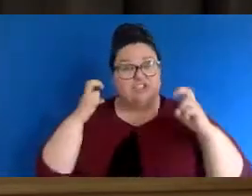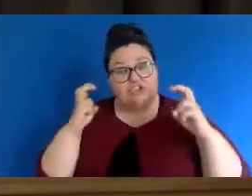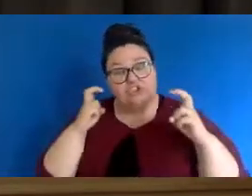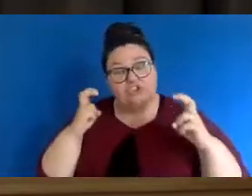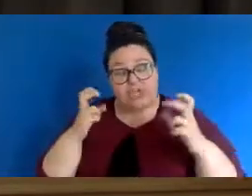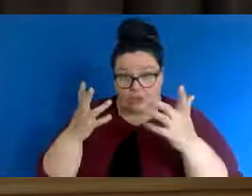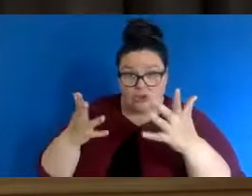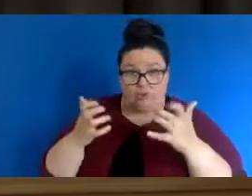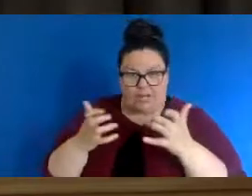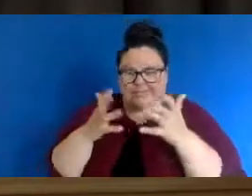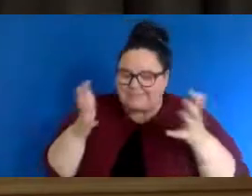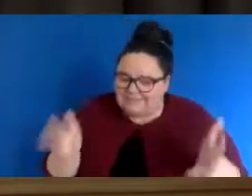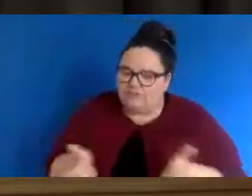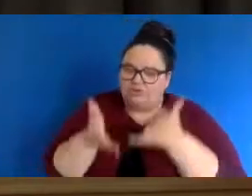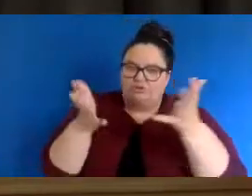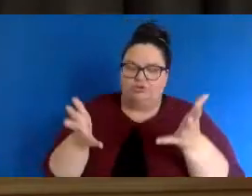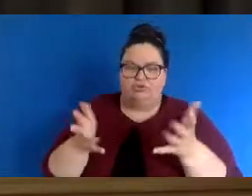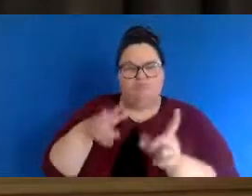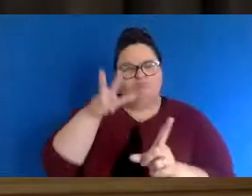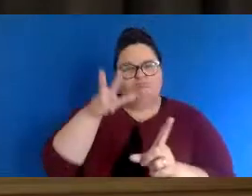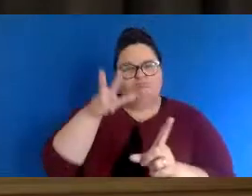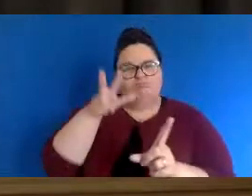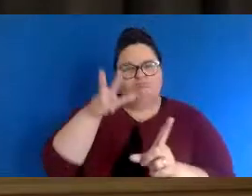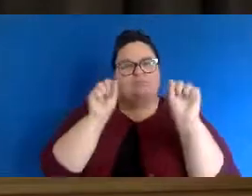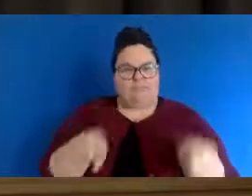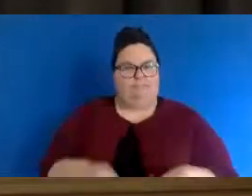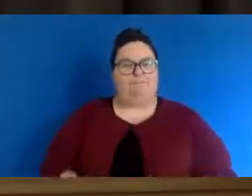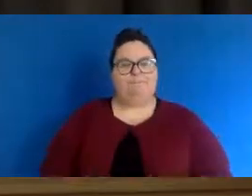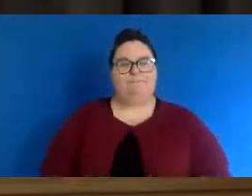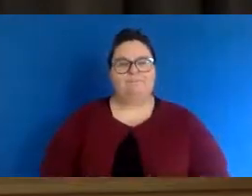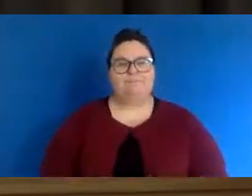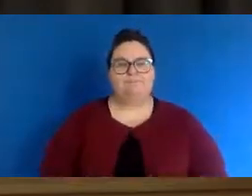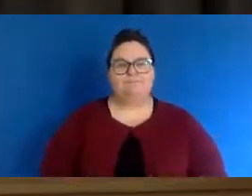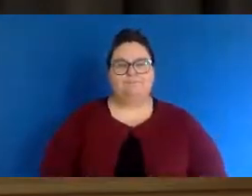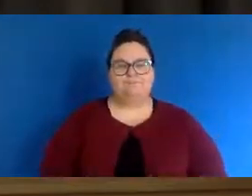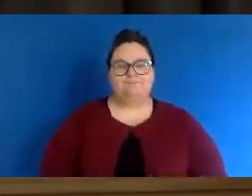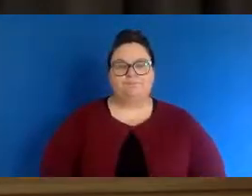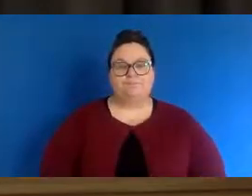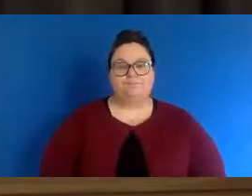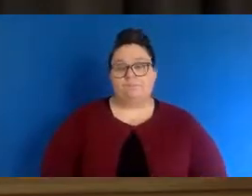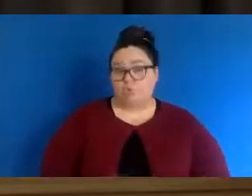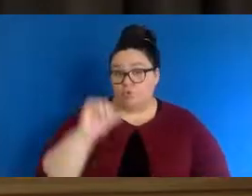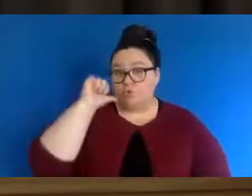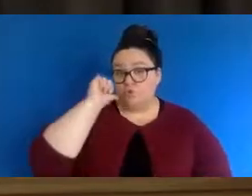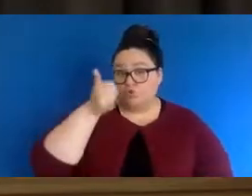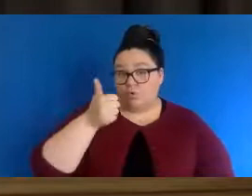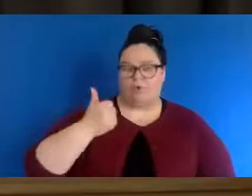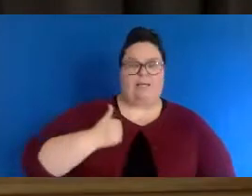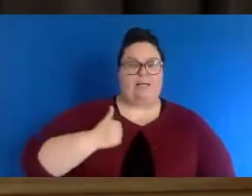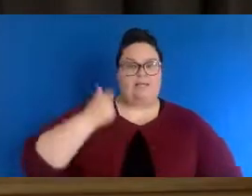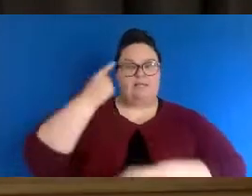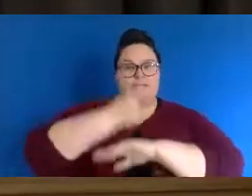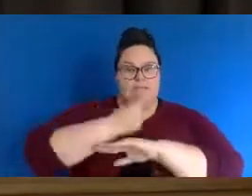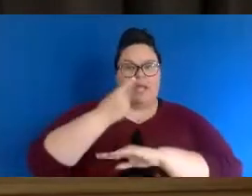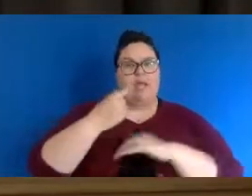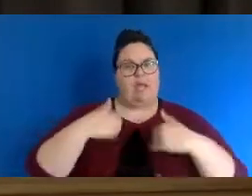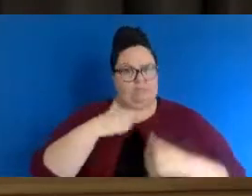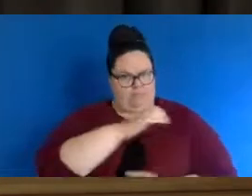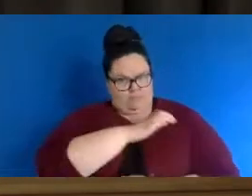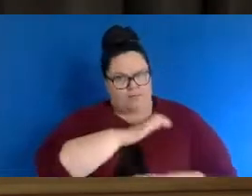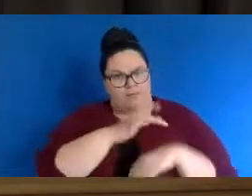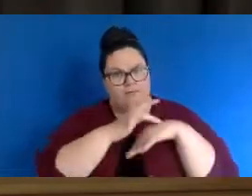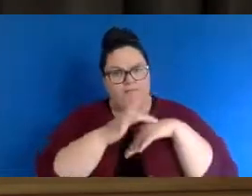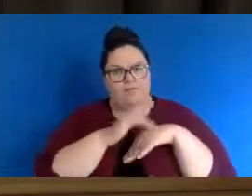yet, I encourage you to schedule yours today. Even tomorrow, on Canada Day, there will be clinics available